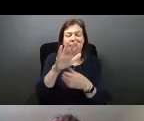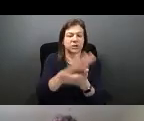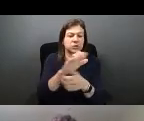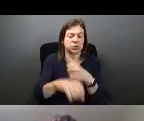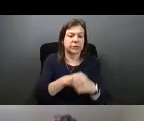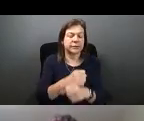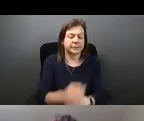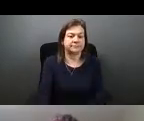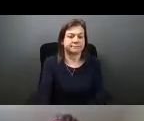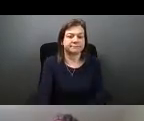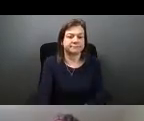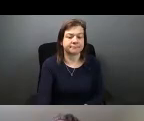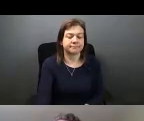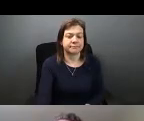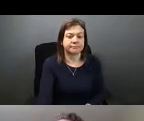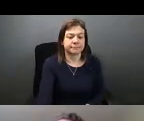year?